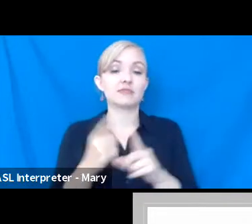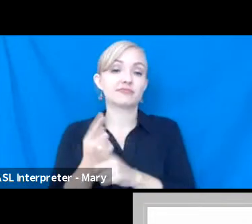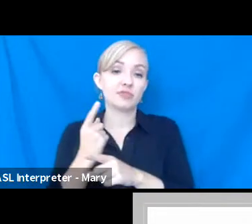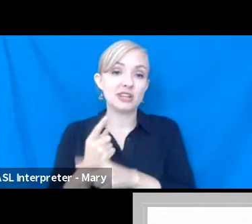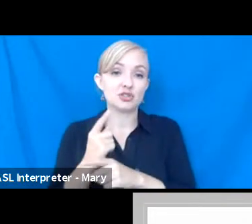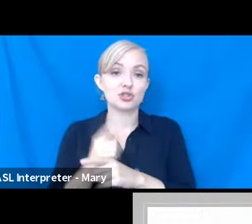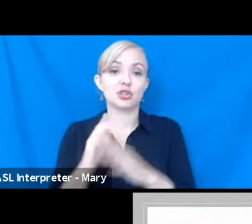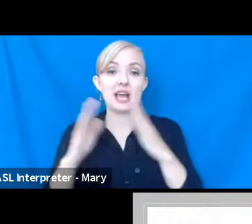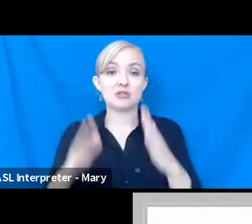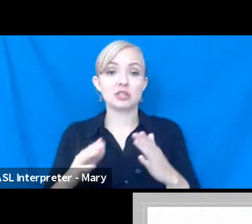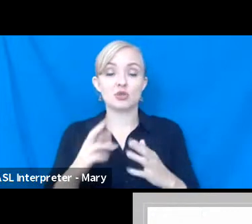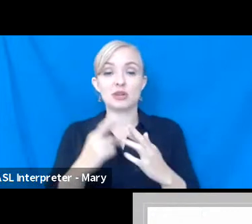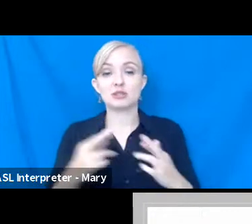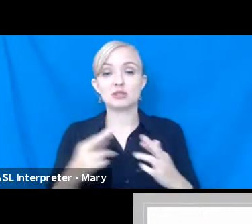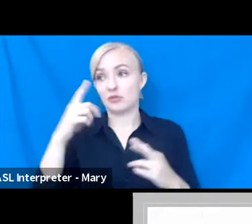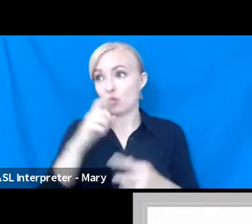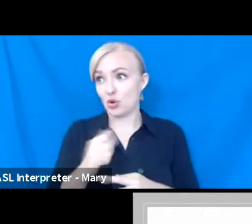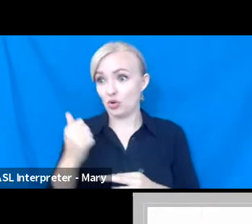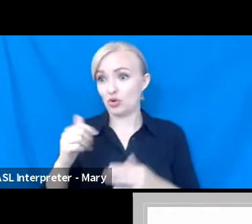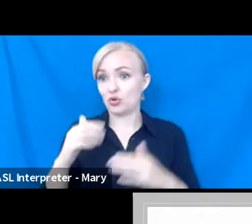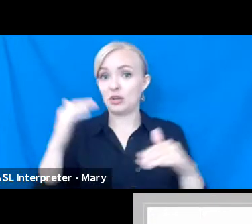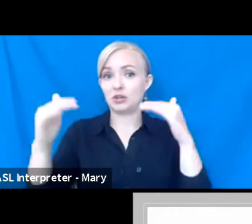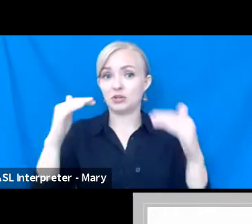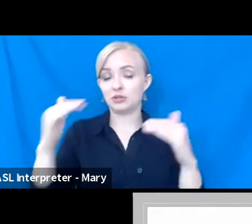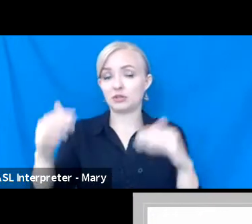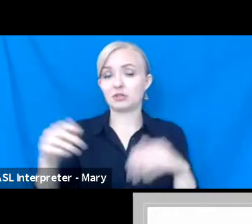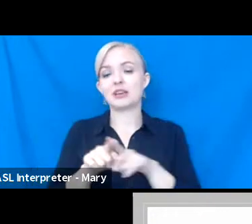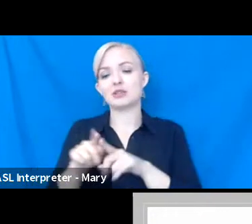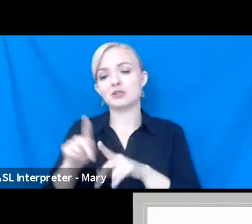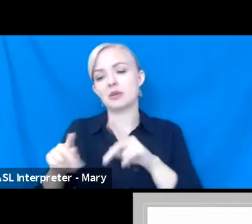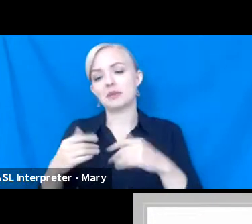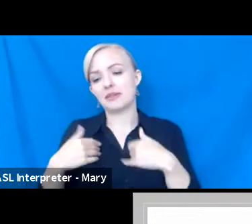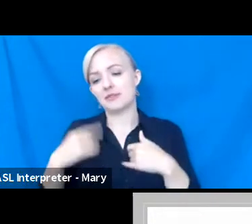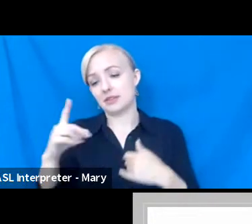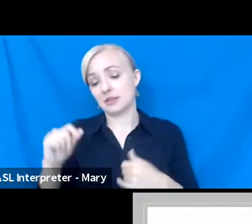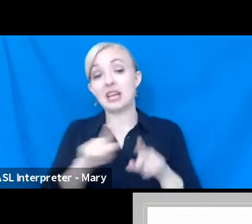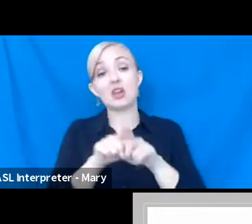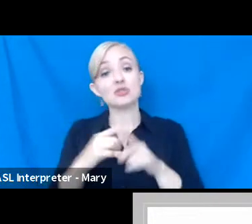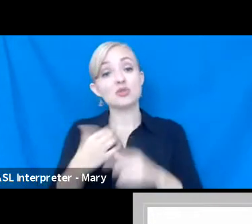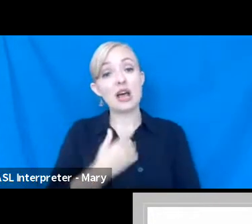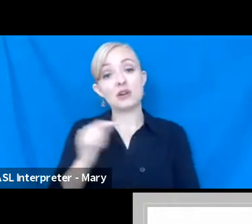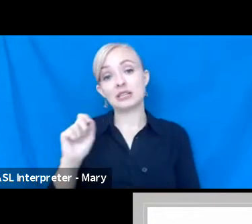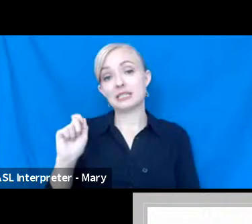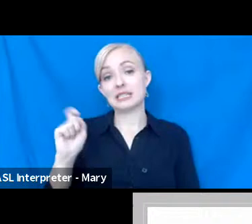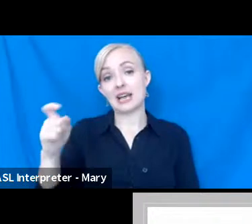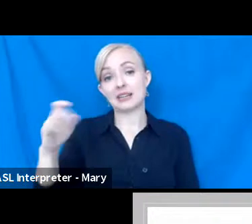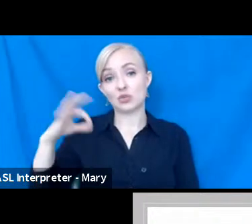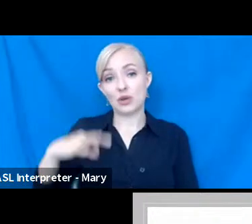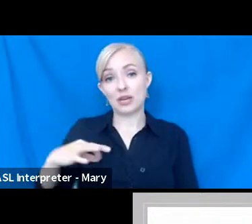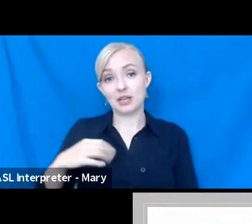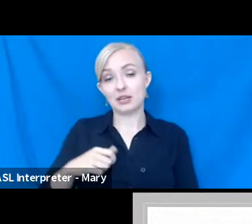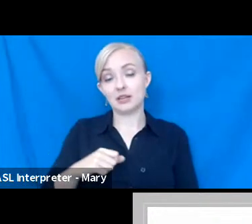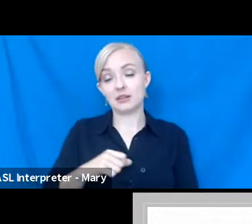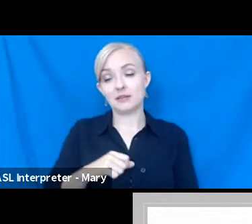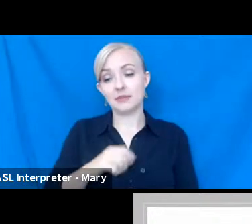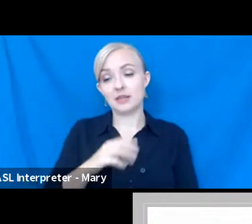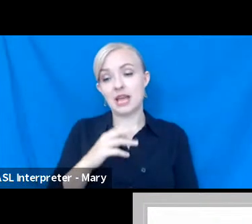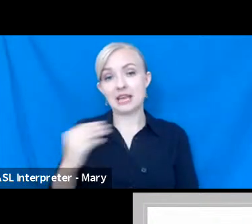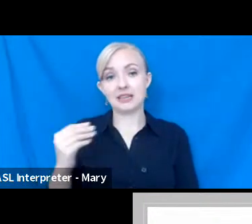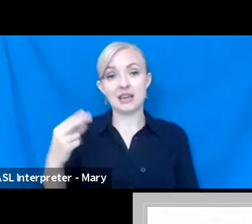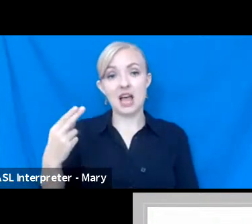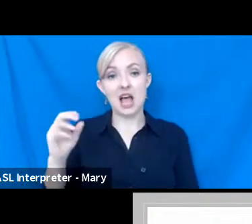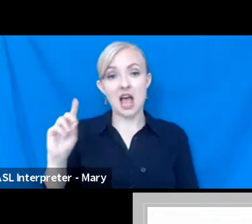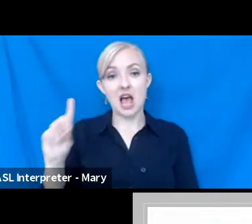for older adults and persons with disabilities, and then also our tax credit and